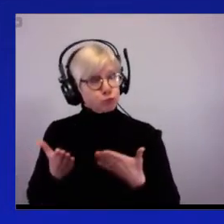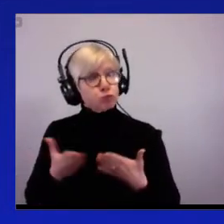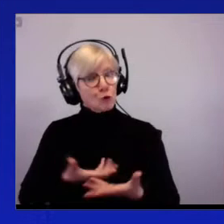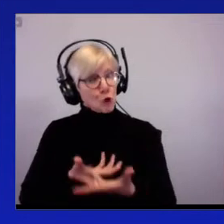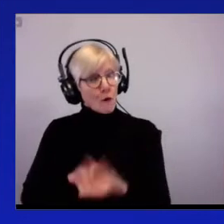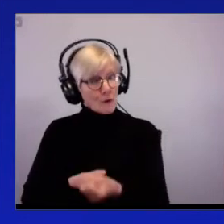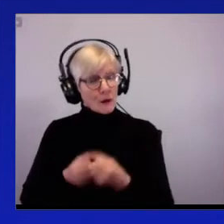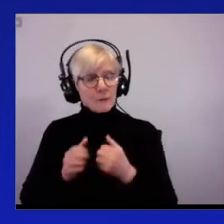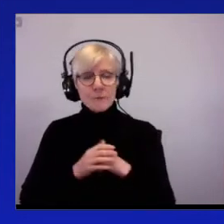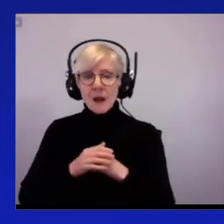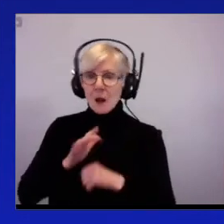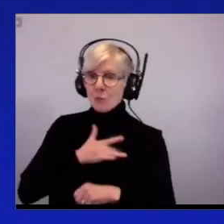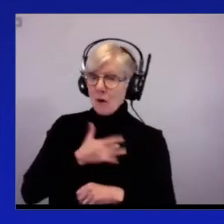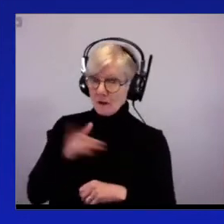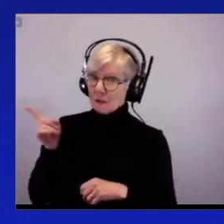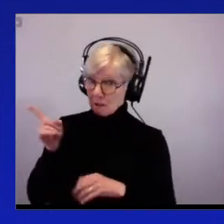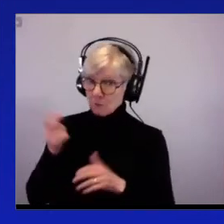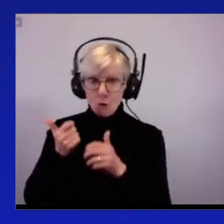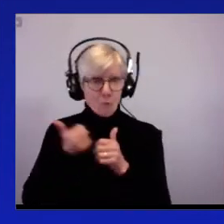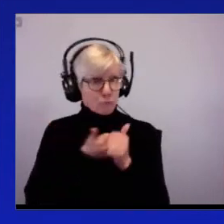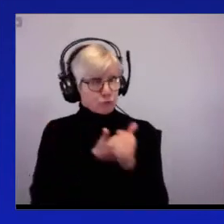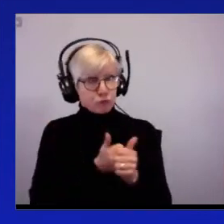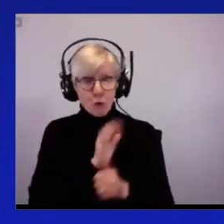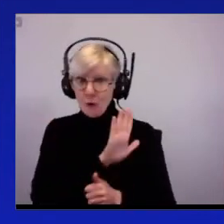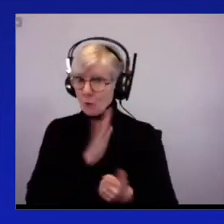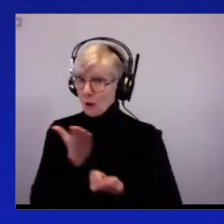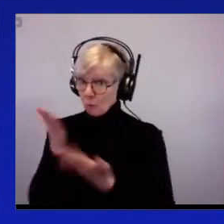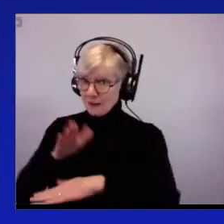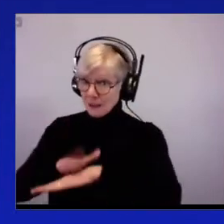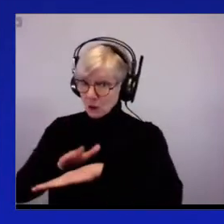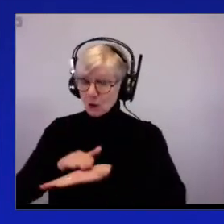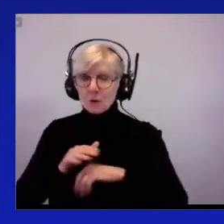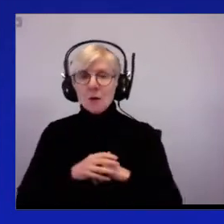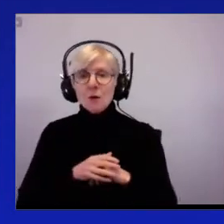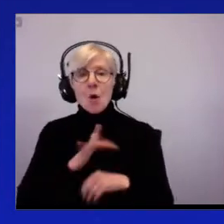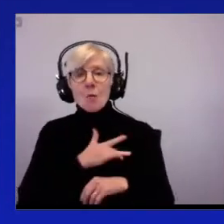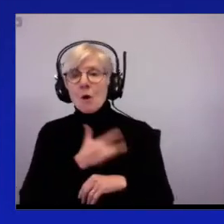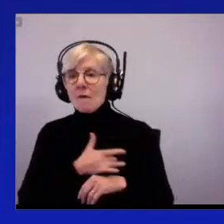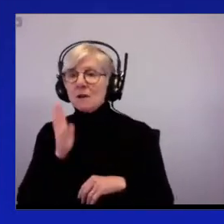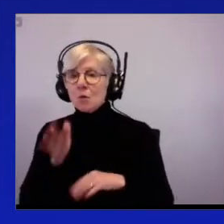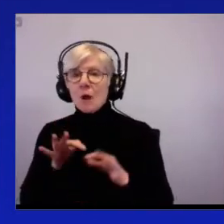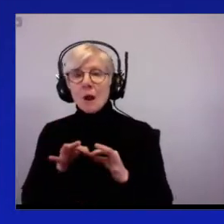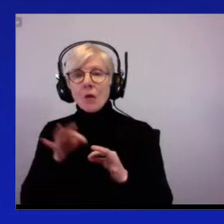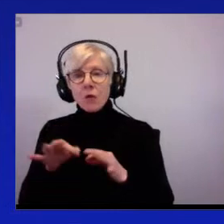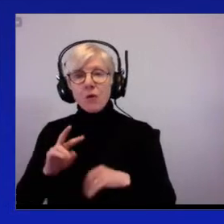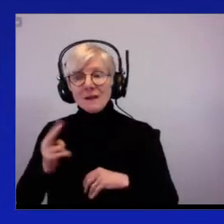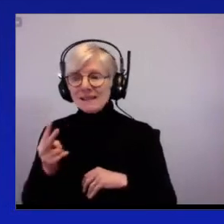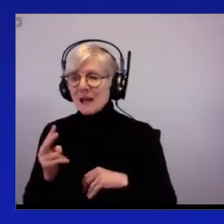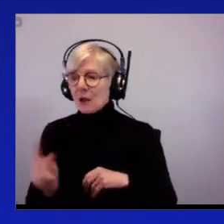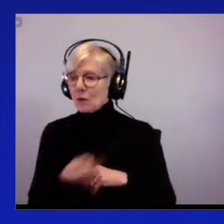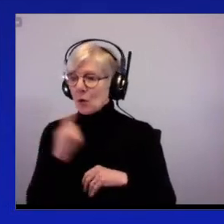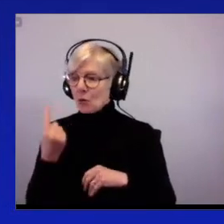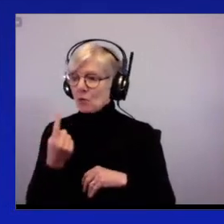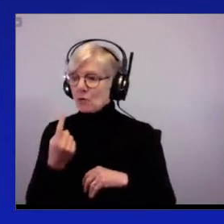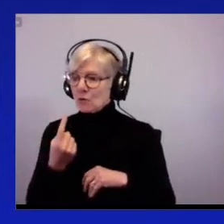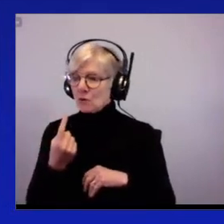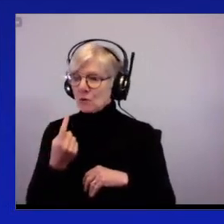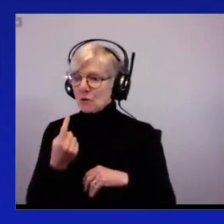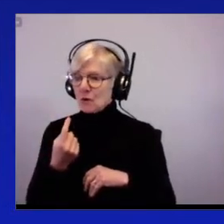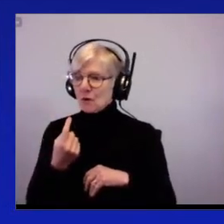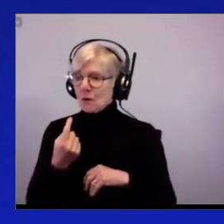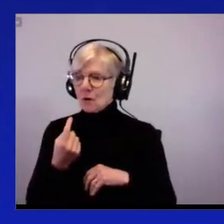is following that. So the province is not intending to delay second doses beyond that 42